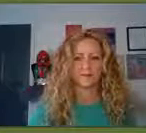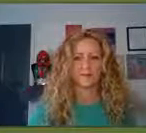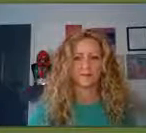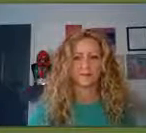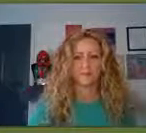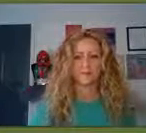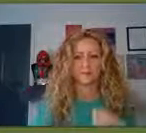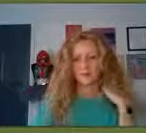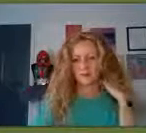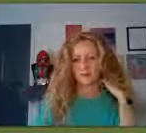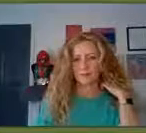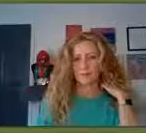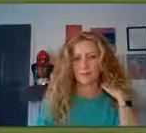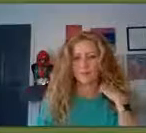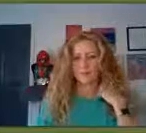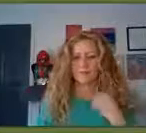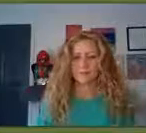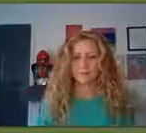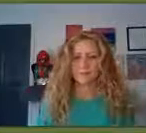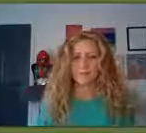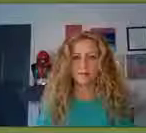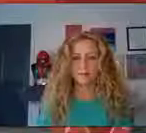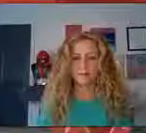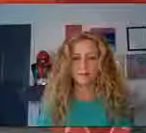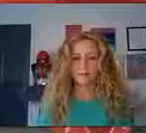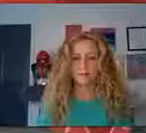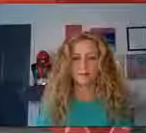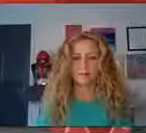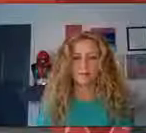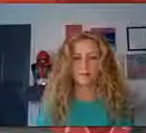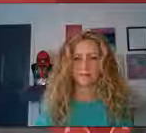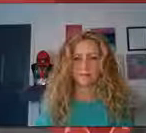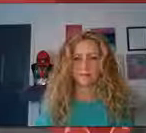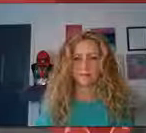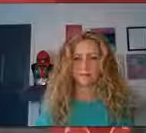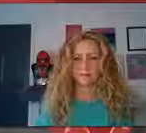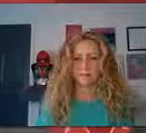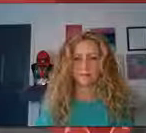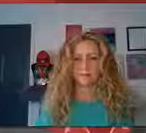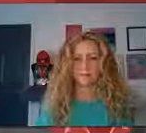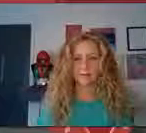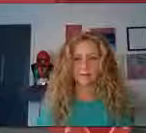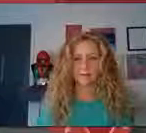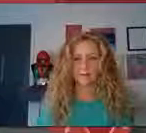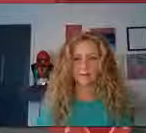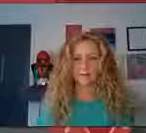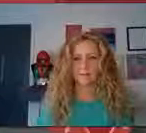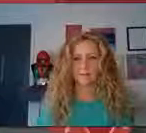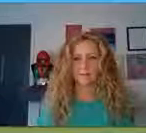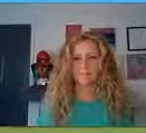But Jesus wants us to show love just like he loves us. Well, then I'll go give Claudette a